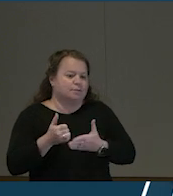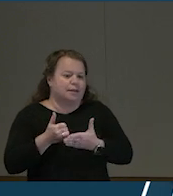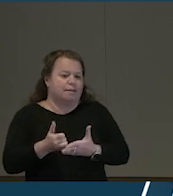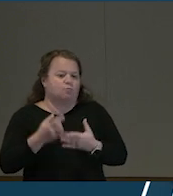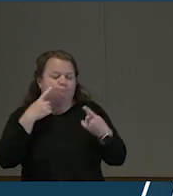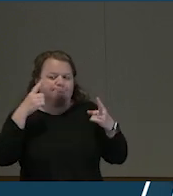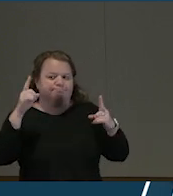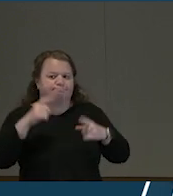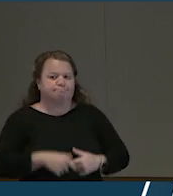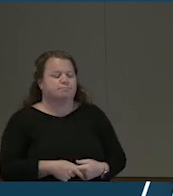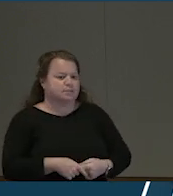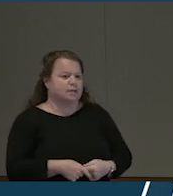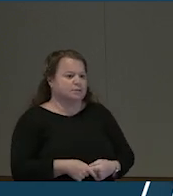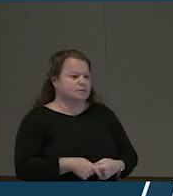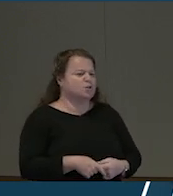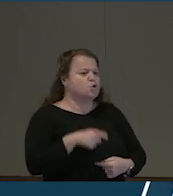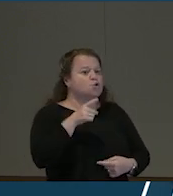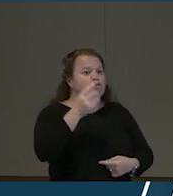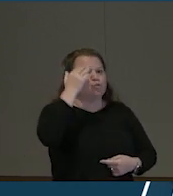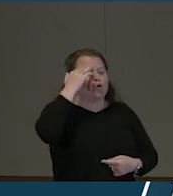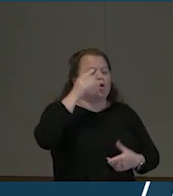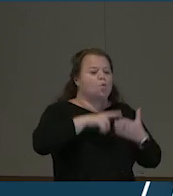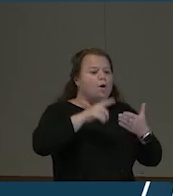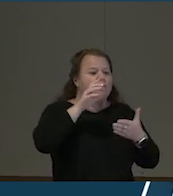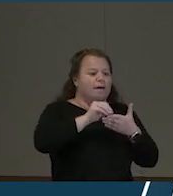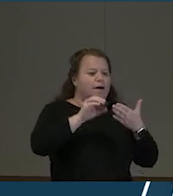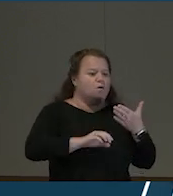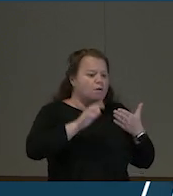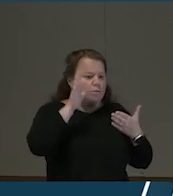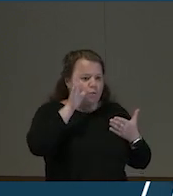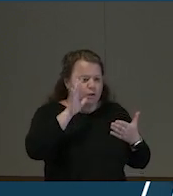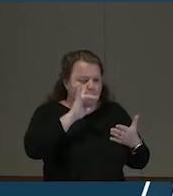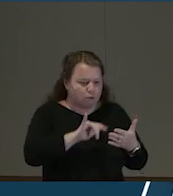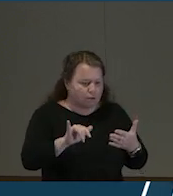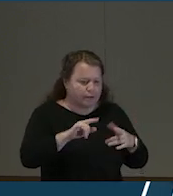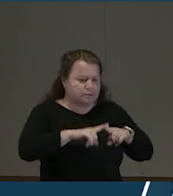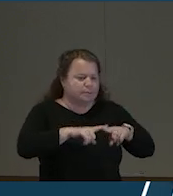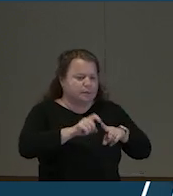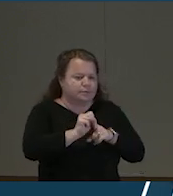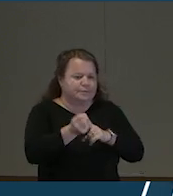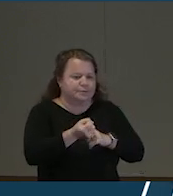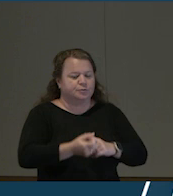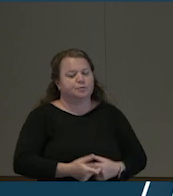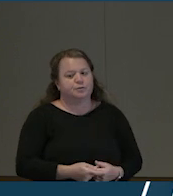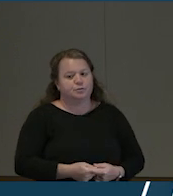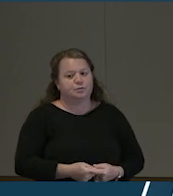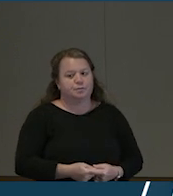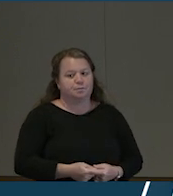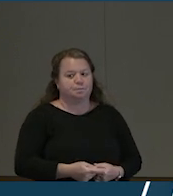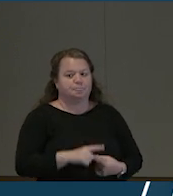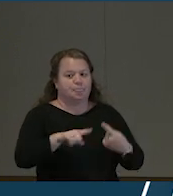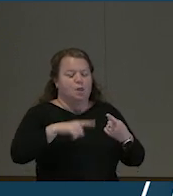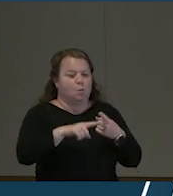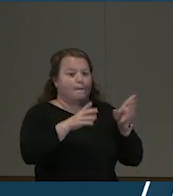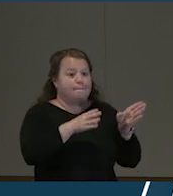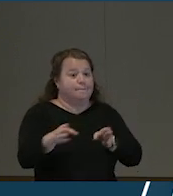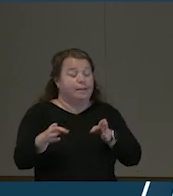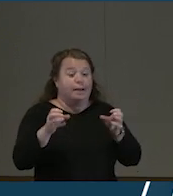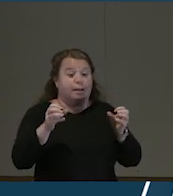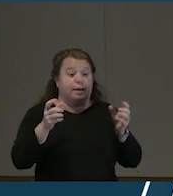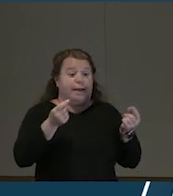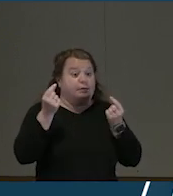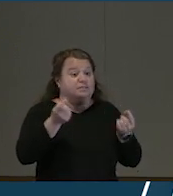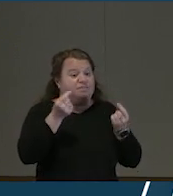success because you know what that outcome is going to be for whatever the situation is. When planning activities, try to consider